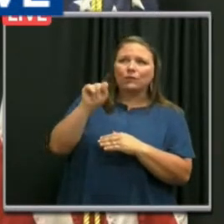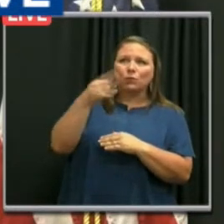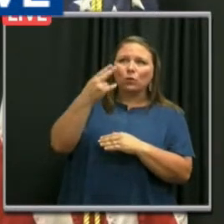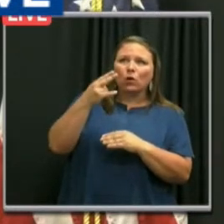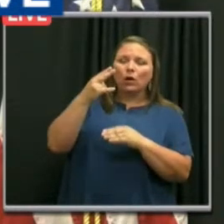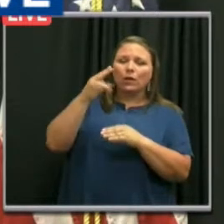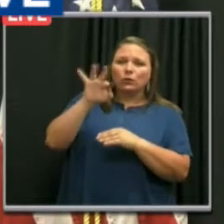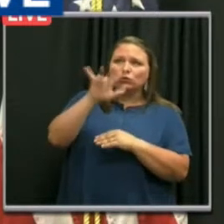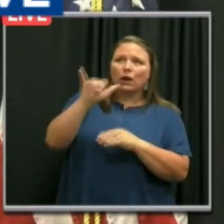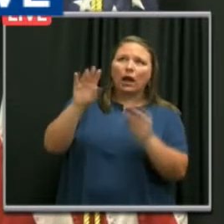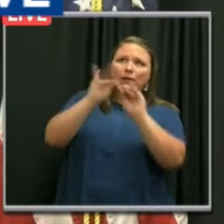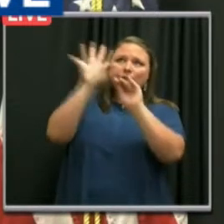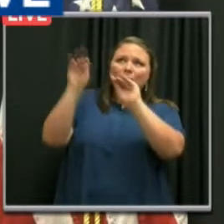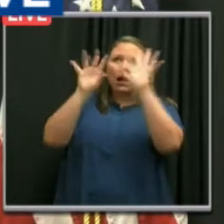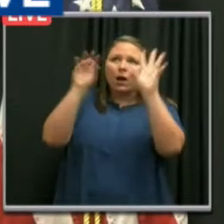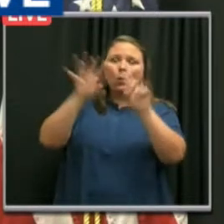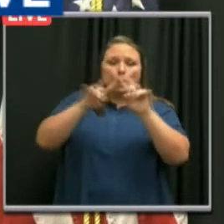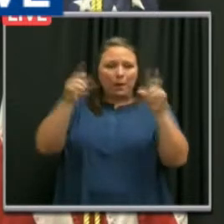nature.